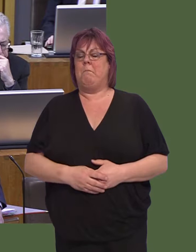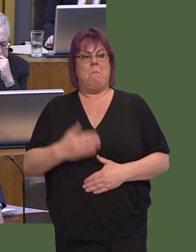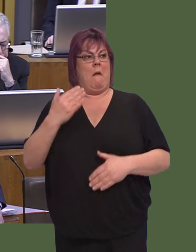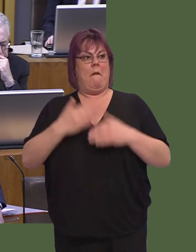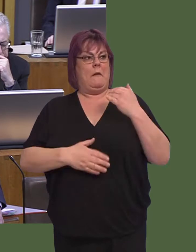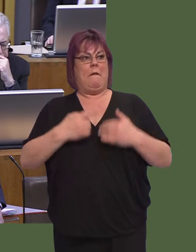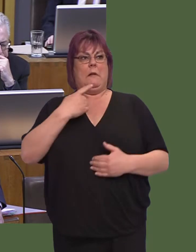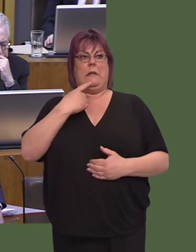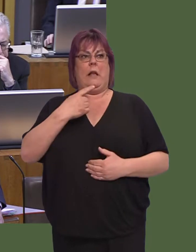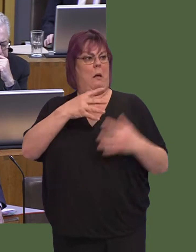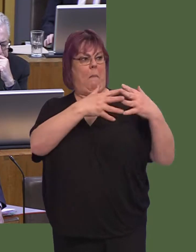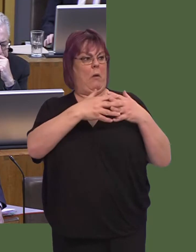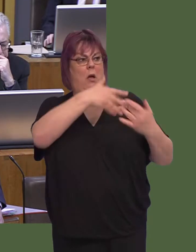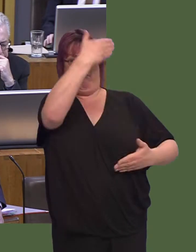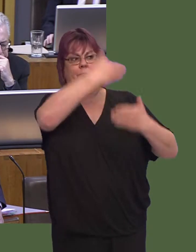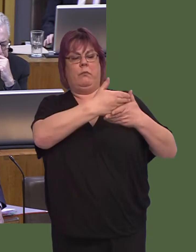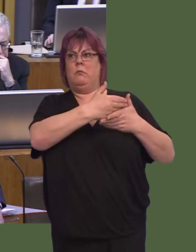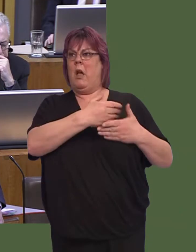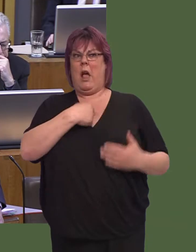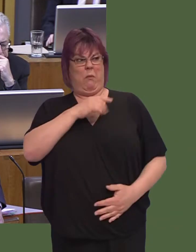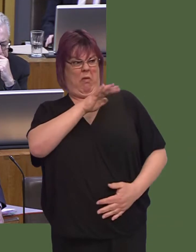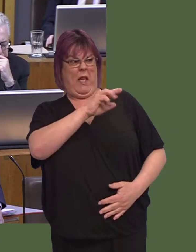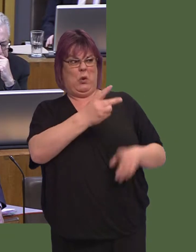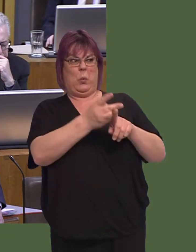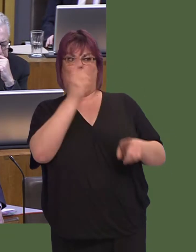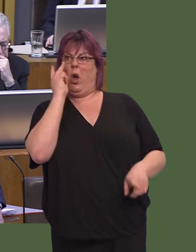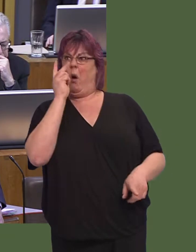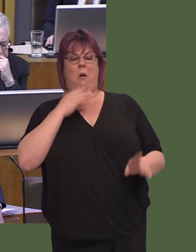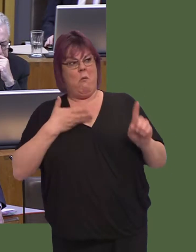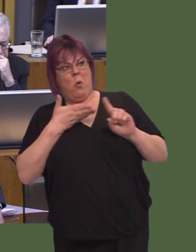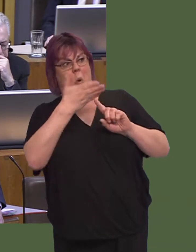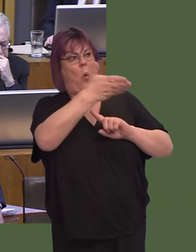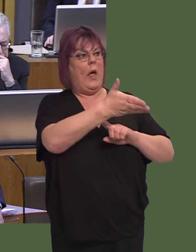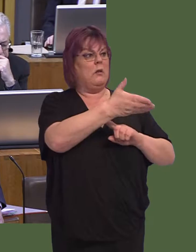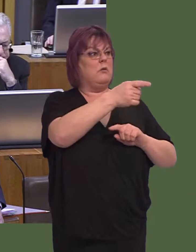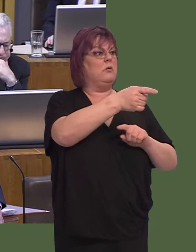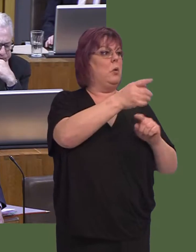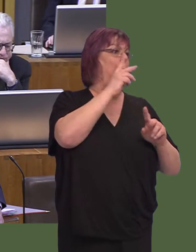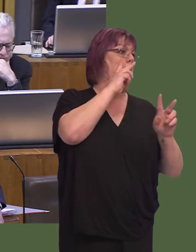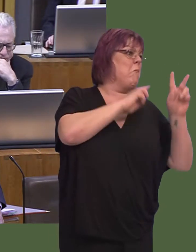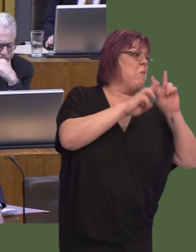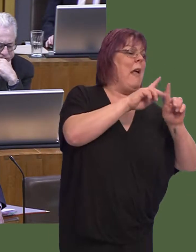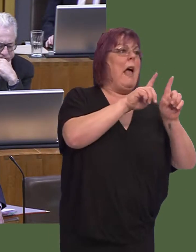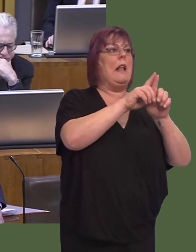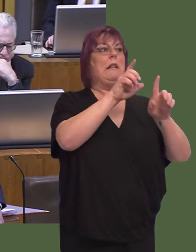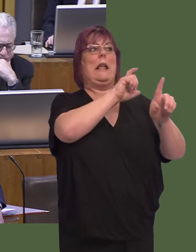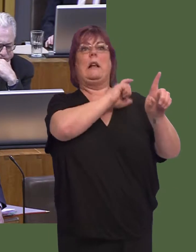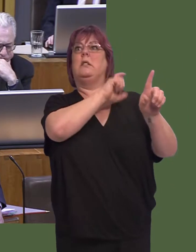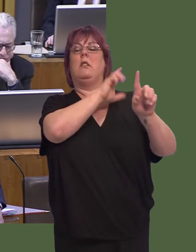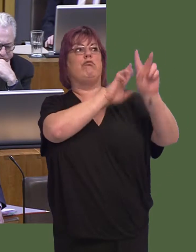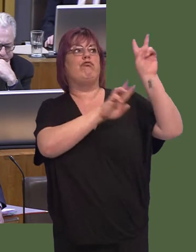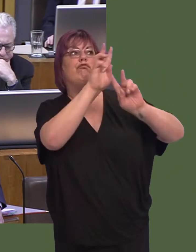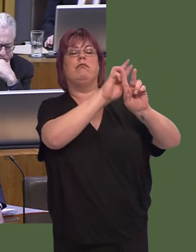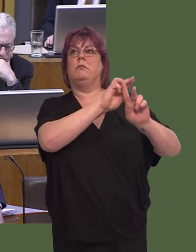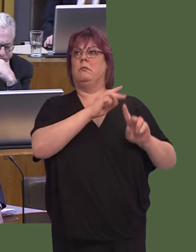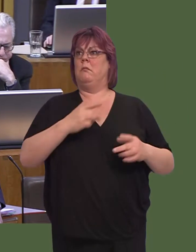that we should in some way cut off our ties with the US. I was there a fortnight ago and spent time both in the US and in Canada. My